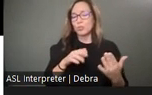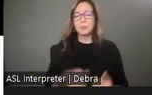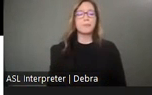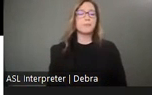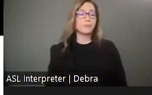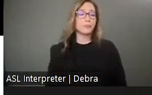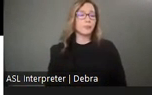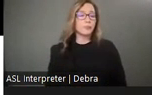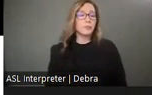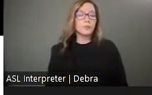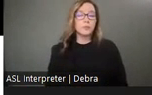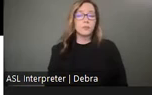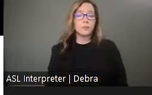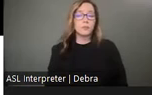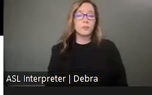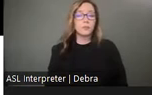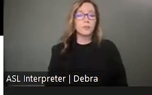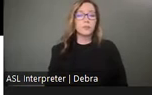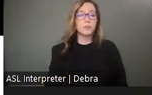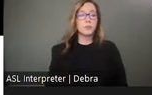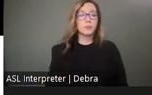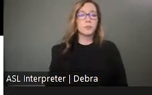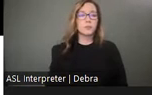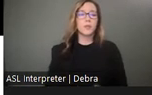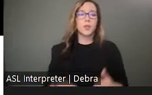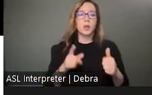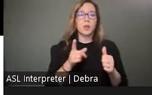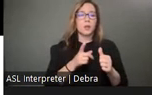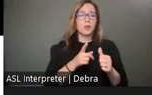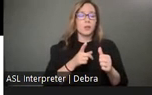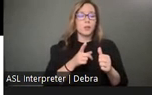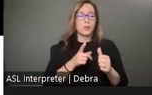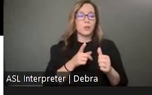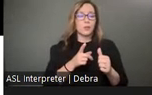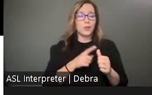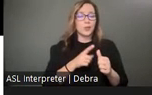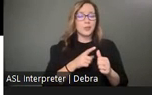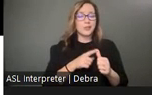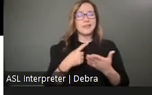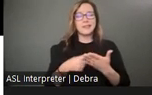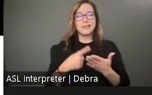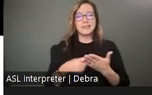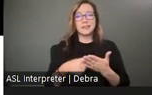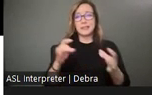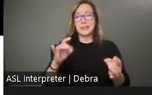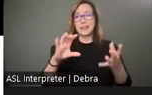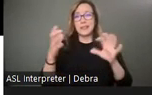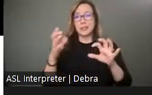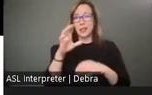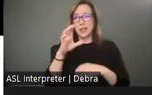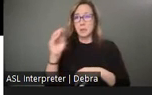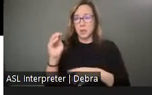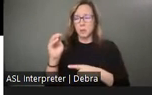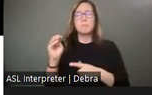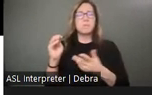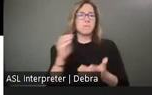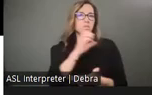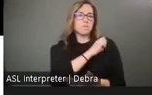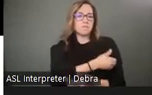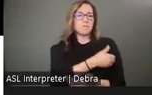So first we'll talk about the disaster case management. So it is authorized, as many of you know, under